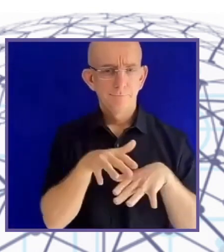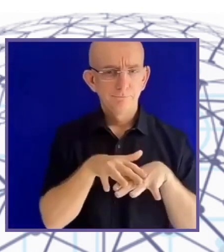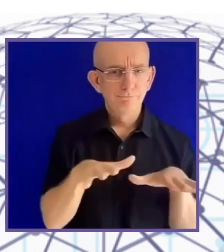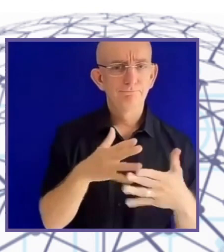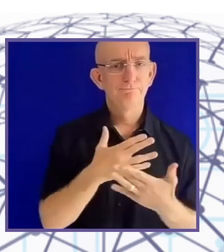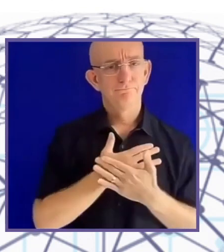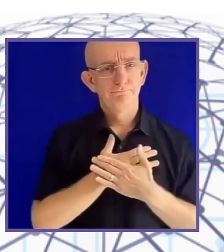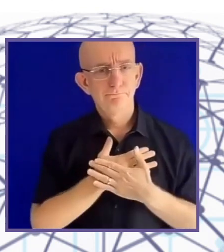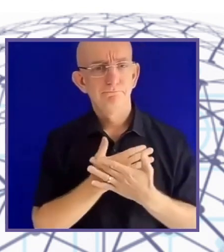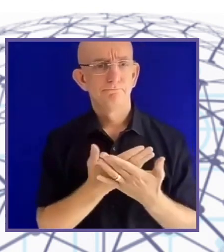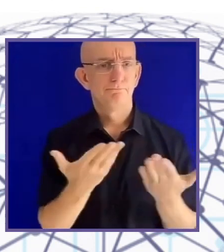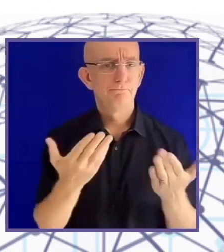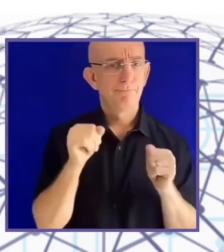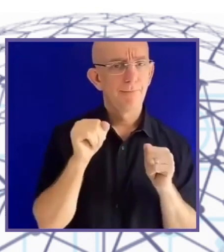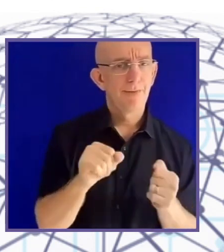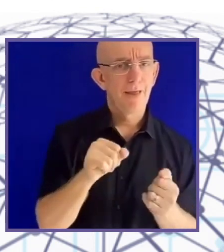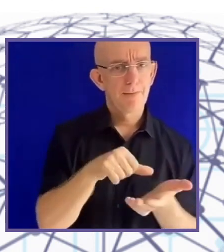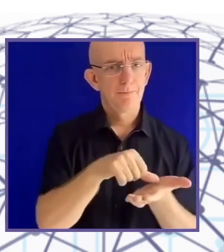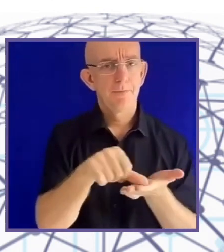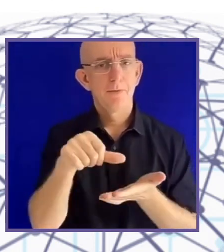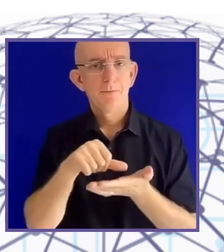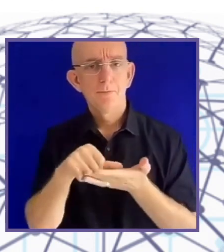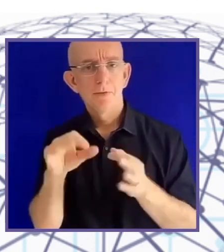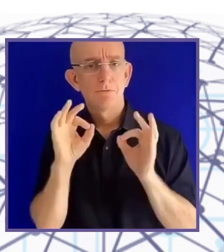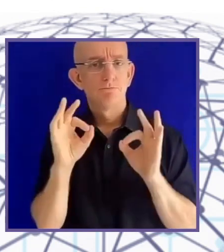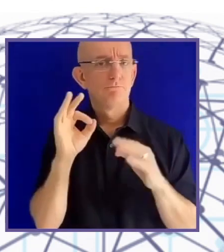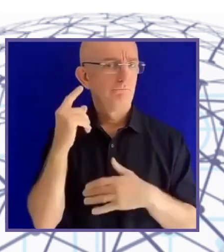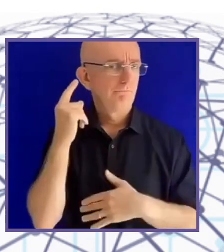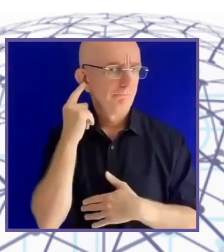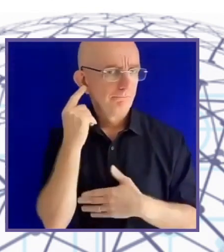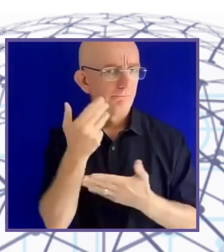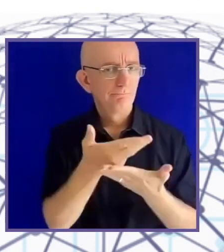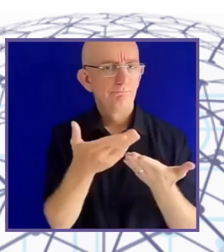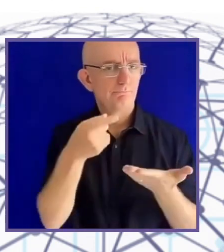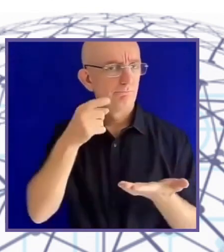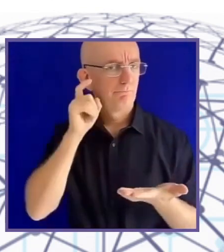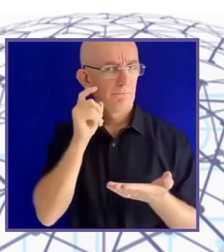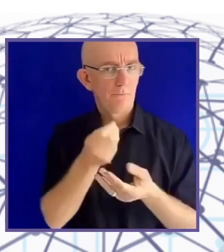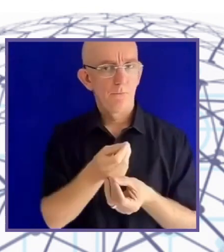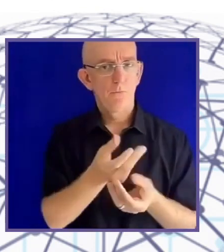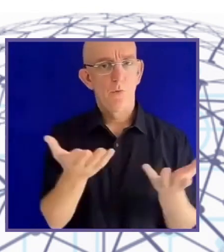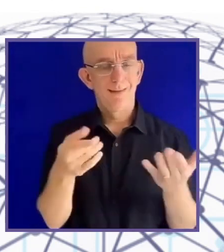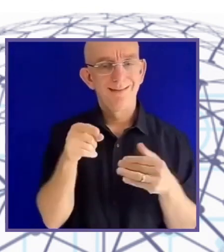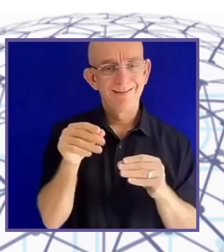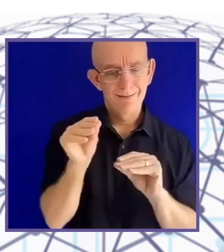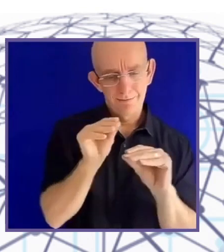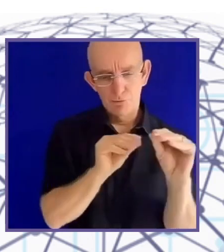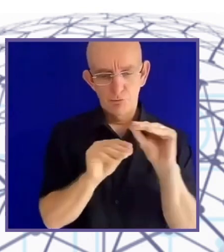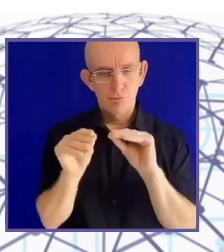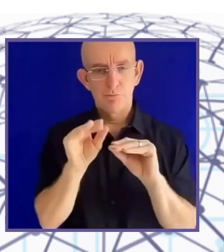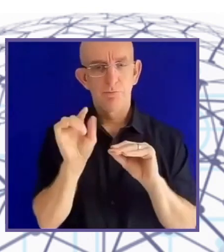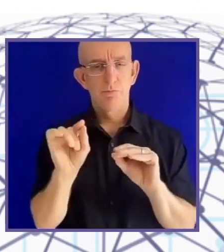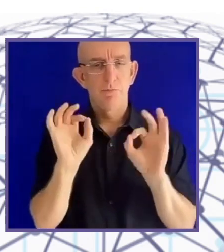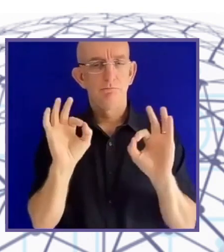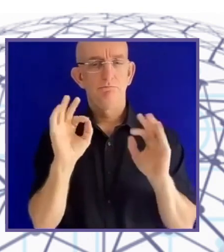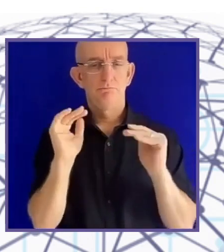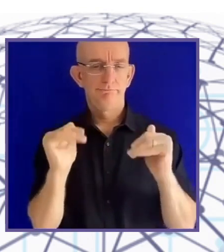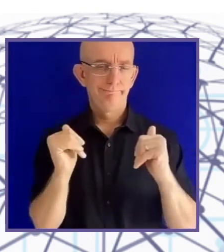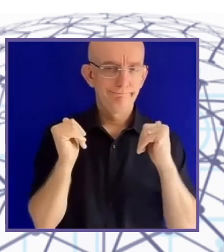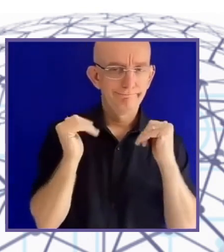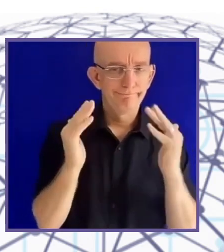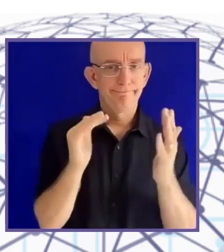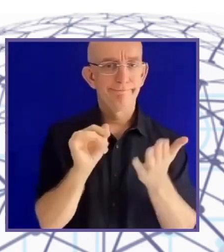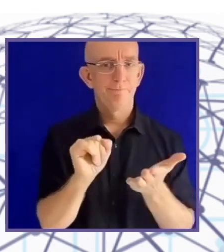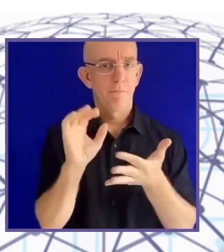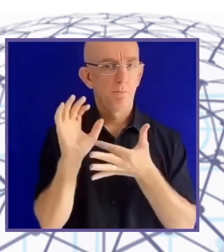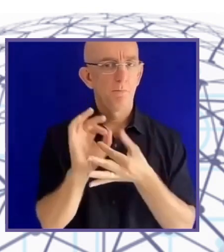clinical screening and self-test solutions for easier, more efficient, and cost-effective hearing care. Why? Because